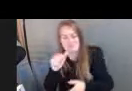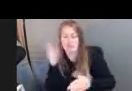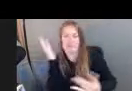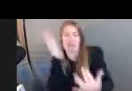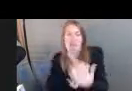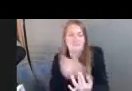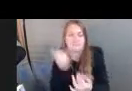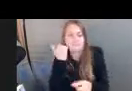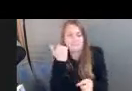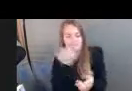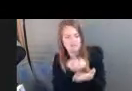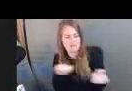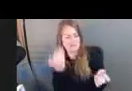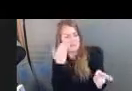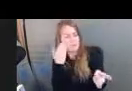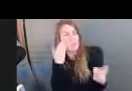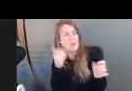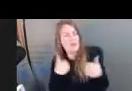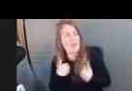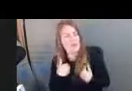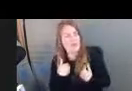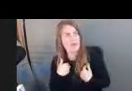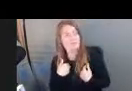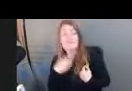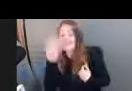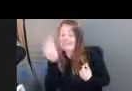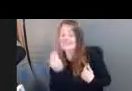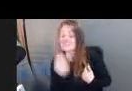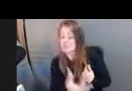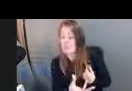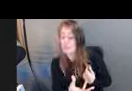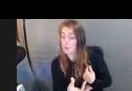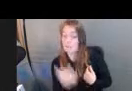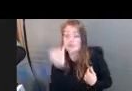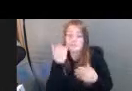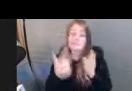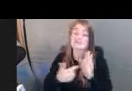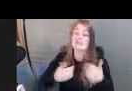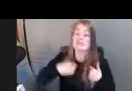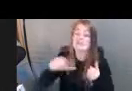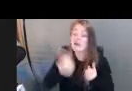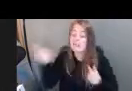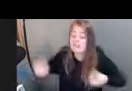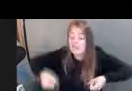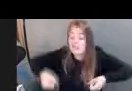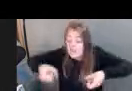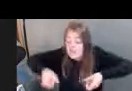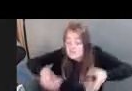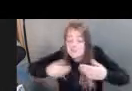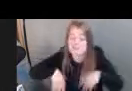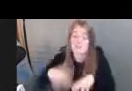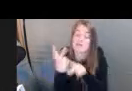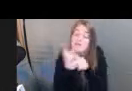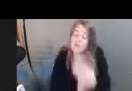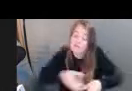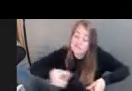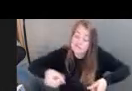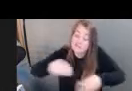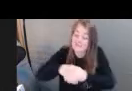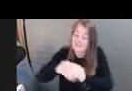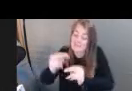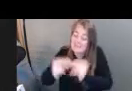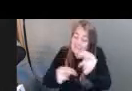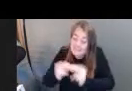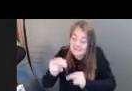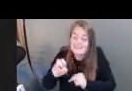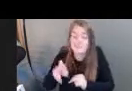know that you have that could help them, let them know about it. If you have spare wheelchairs or loaner chairs at your facility that they have, or